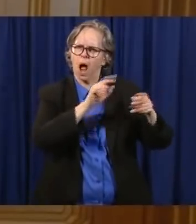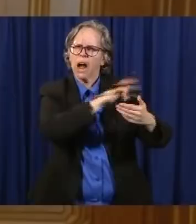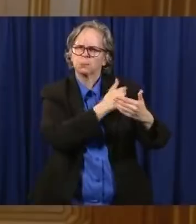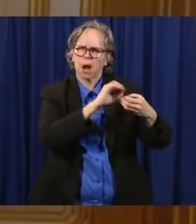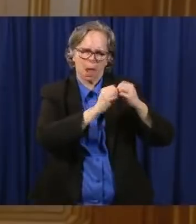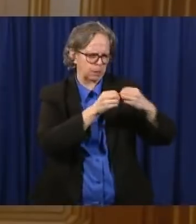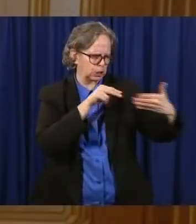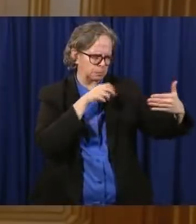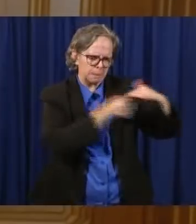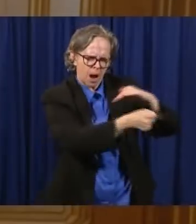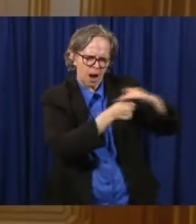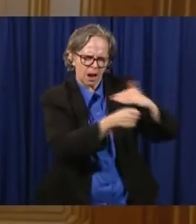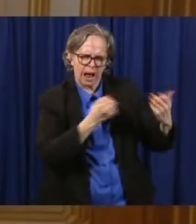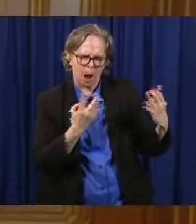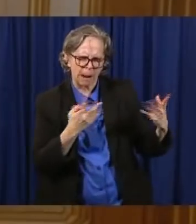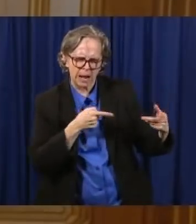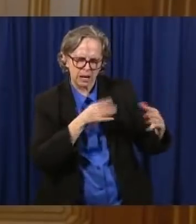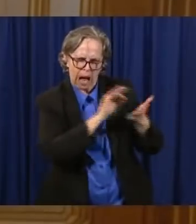seeing